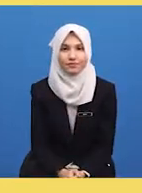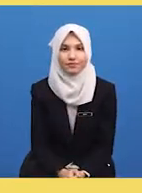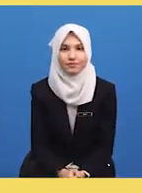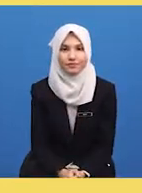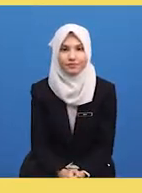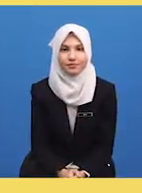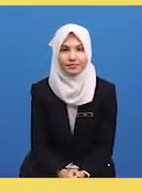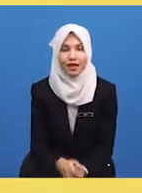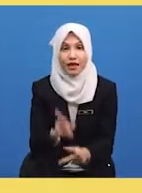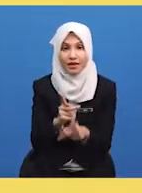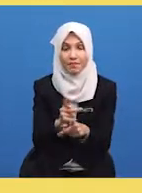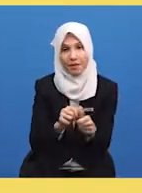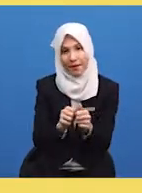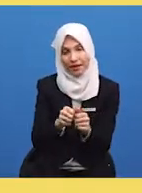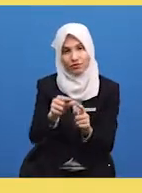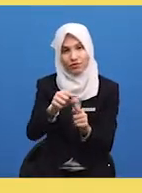keeping password safe,